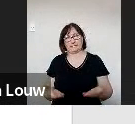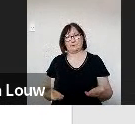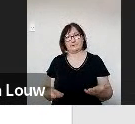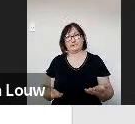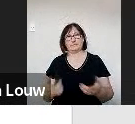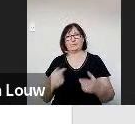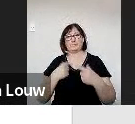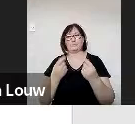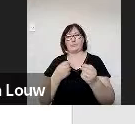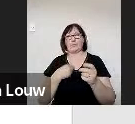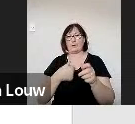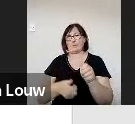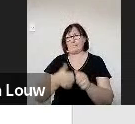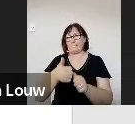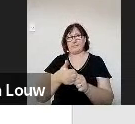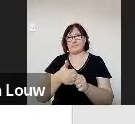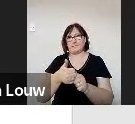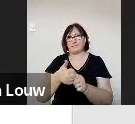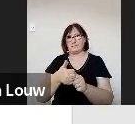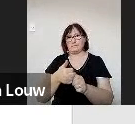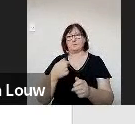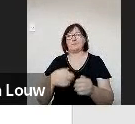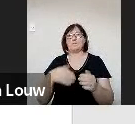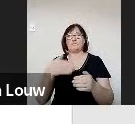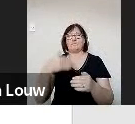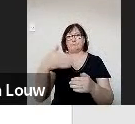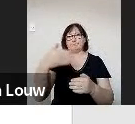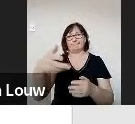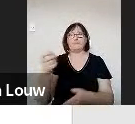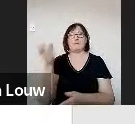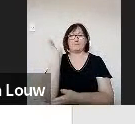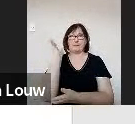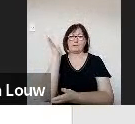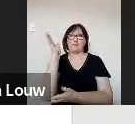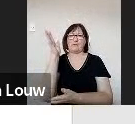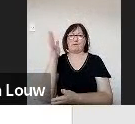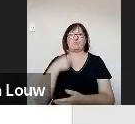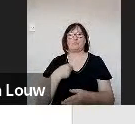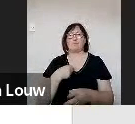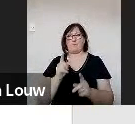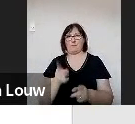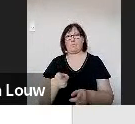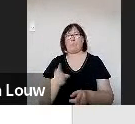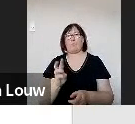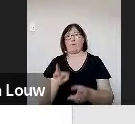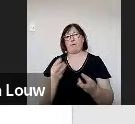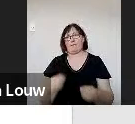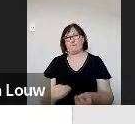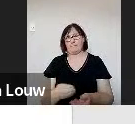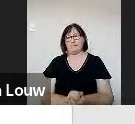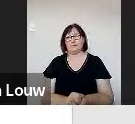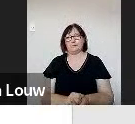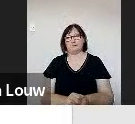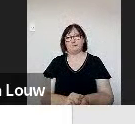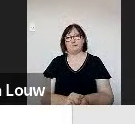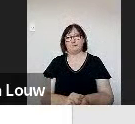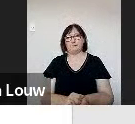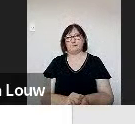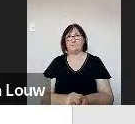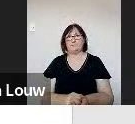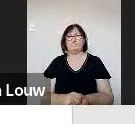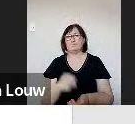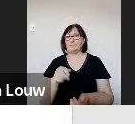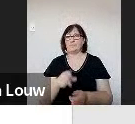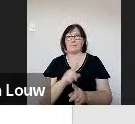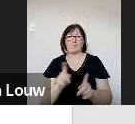in the next couple of presentations that we are going to have. And as you all know, ladies and gentlemen, this is not our last session together. We still